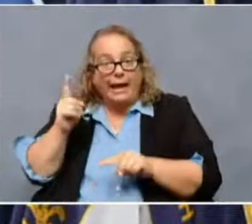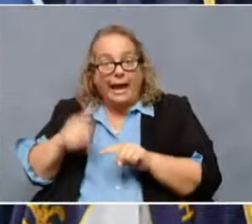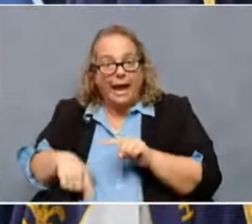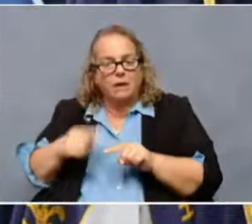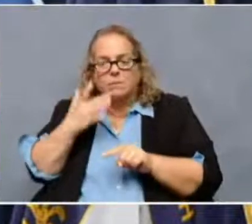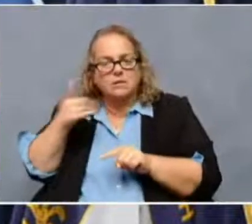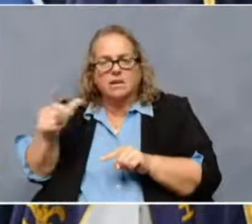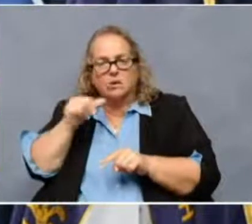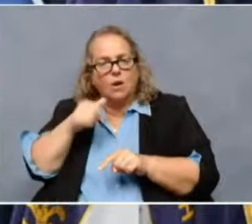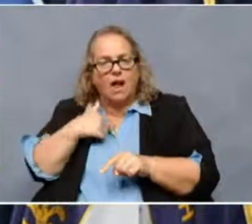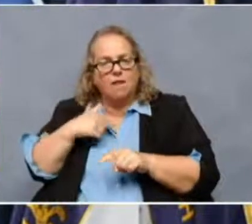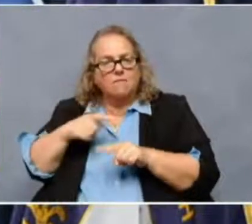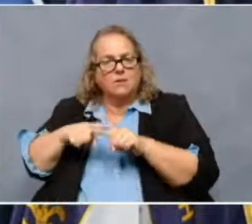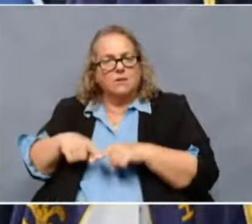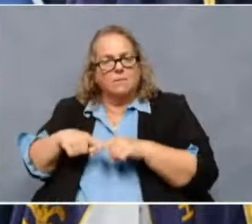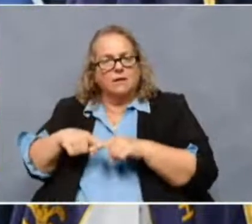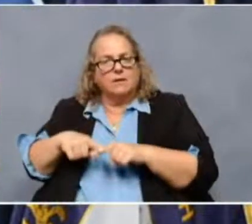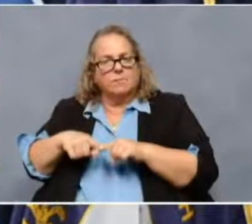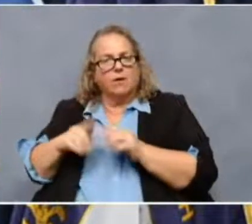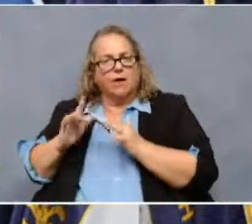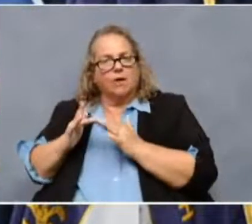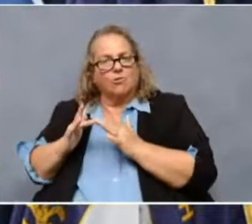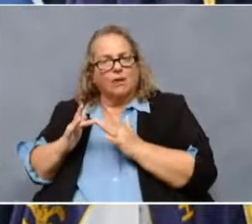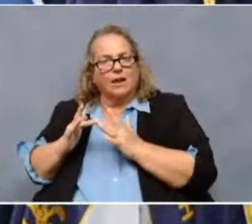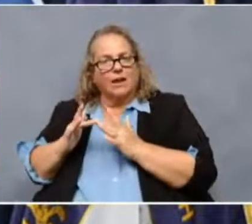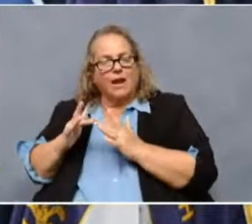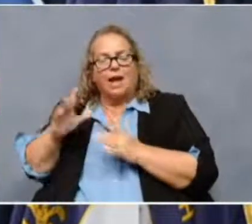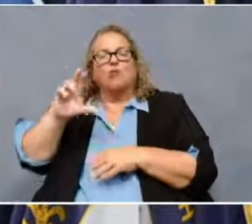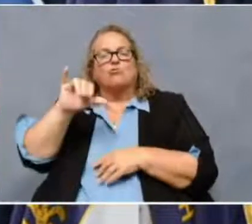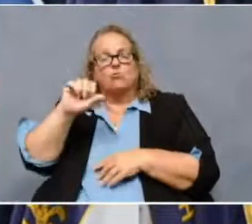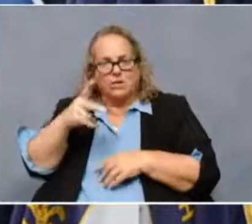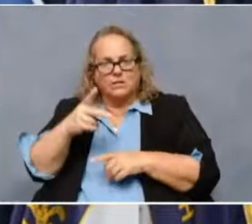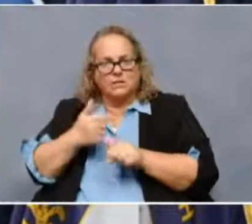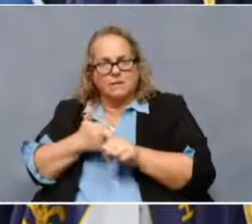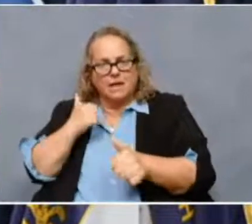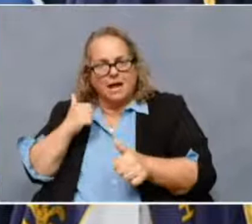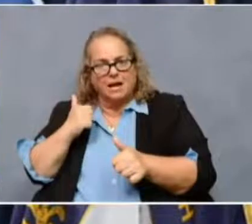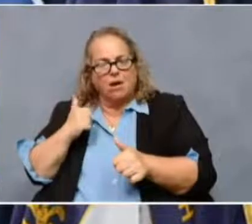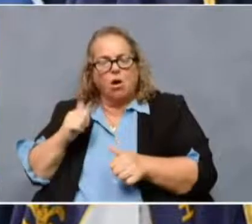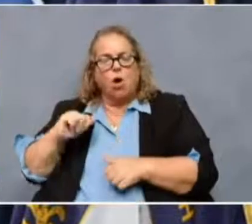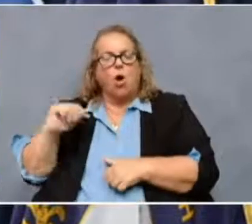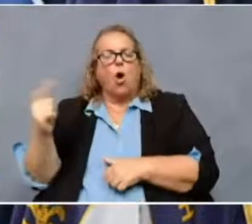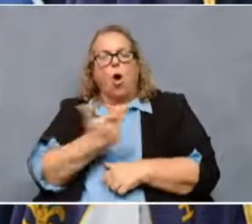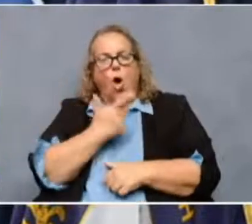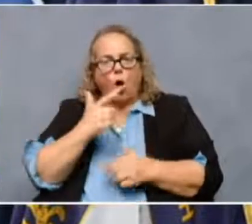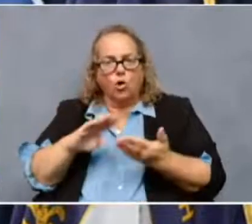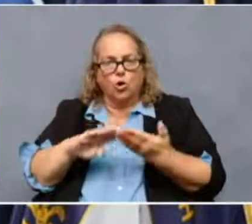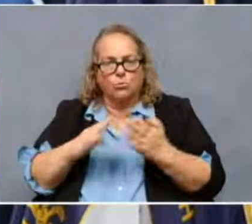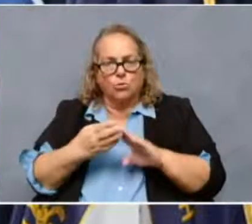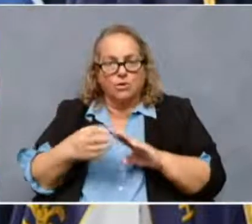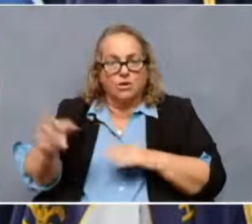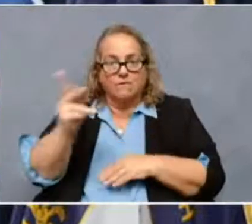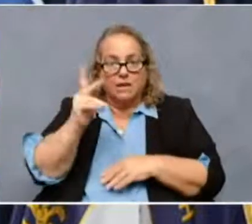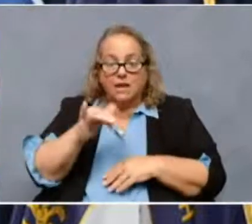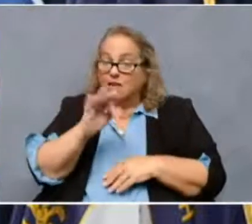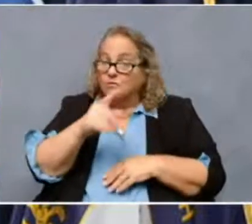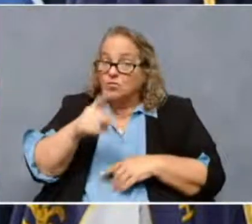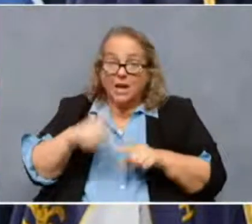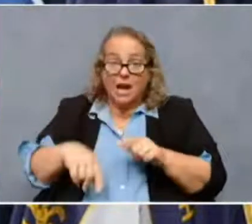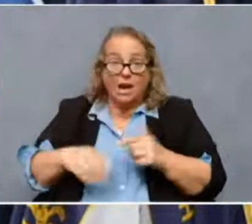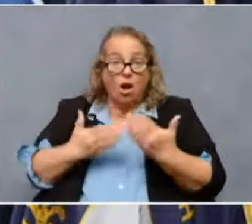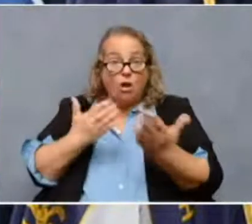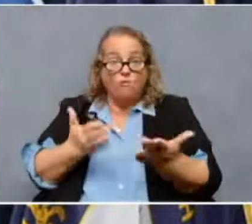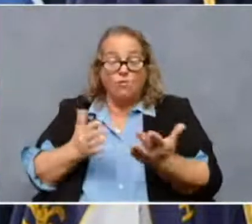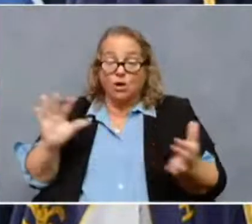broadband, risk falling behind. And I know that every community across Kentucky, if they are not able to offer connectivity to